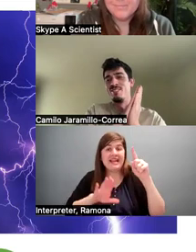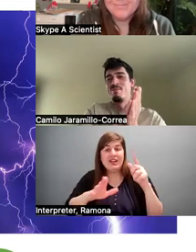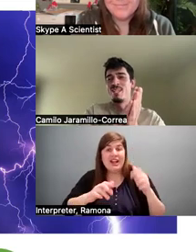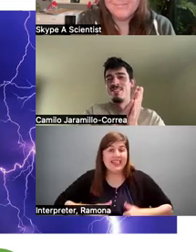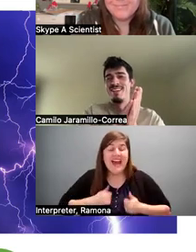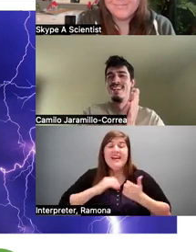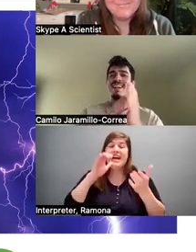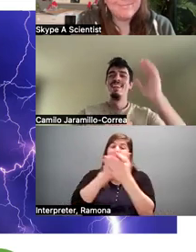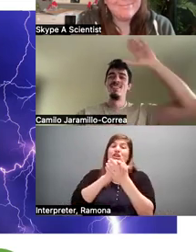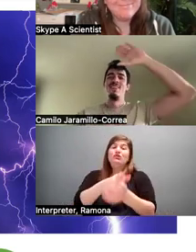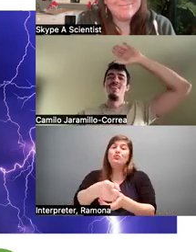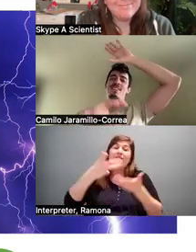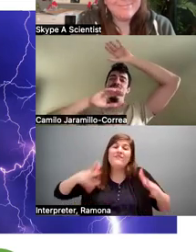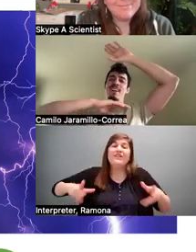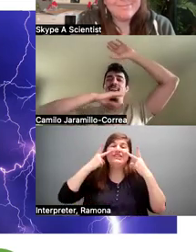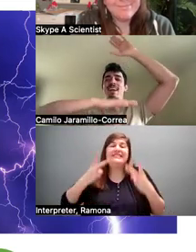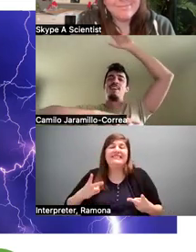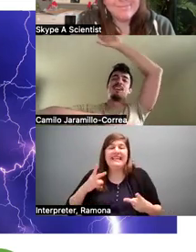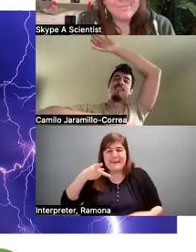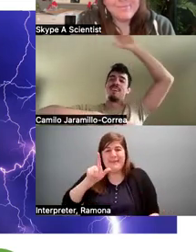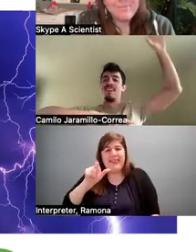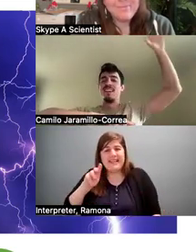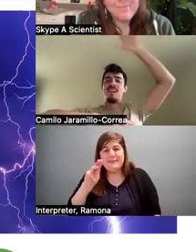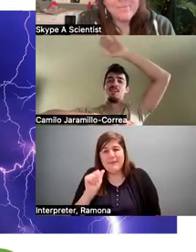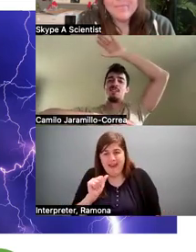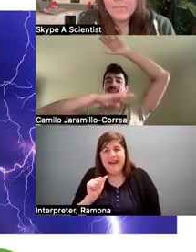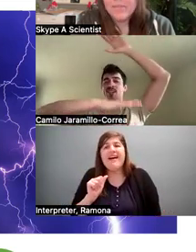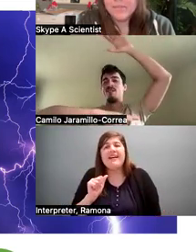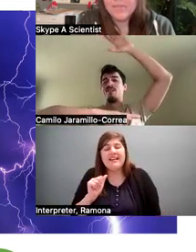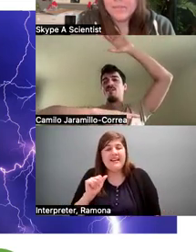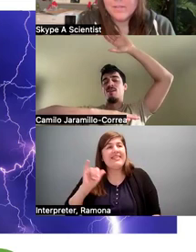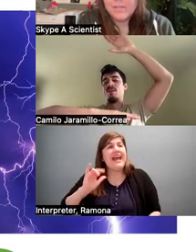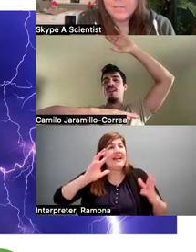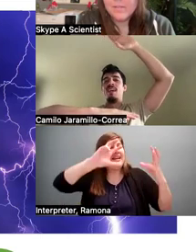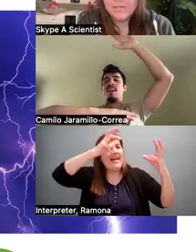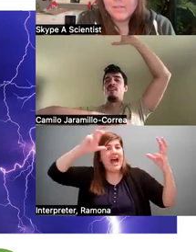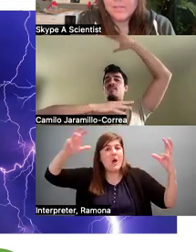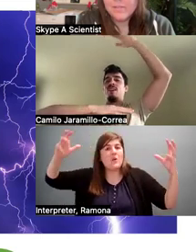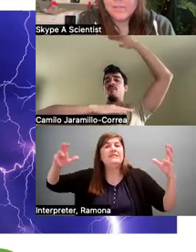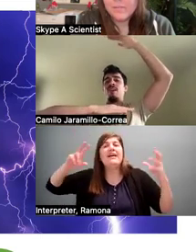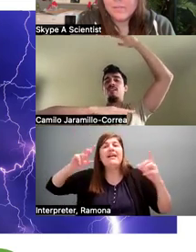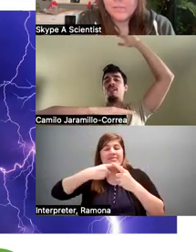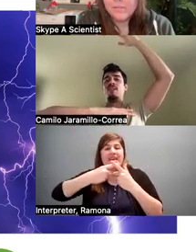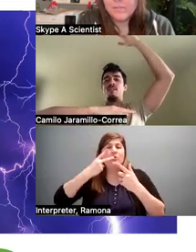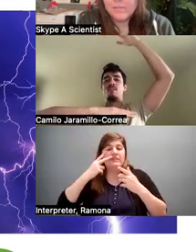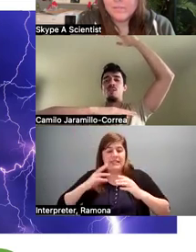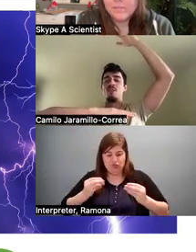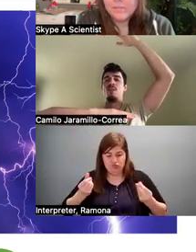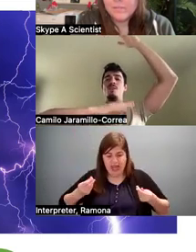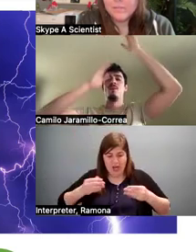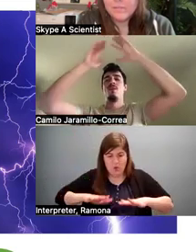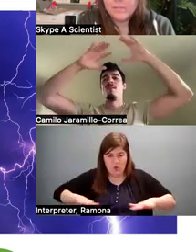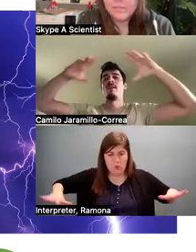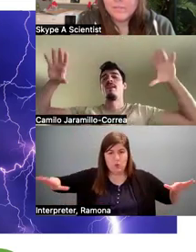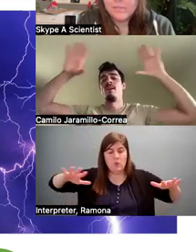congratulations, you've seen a plasma. So in a lightning, what you have is like the clouds, and then you have ground, and then there's a lot of energy stored between